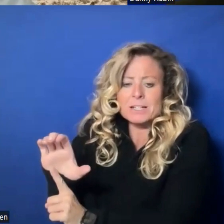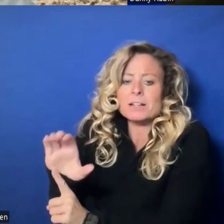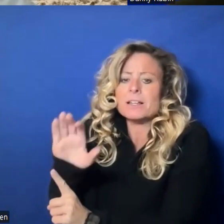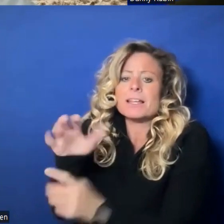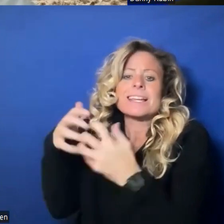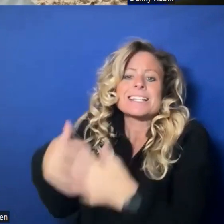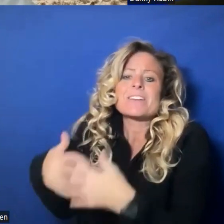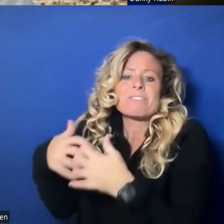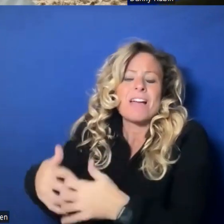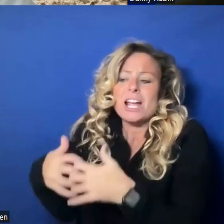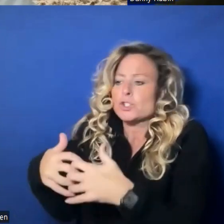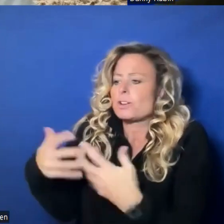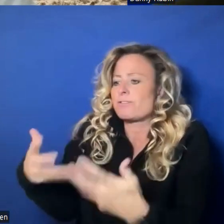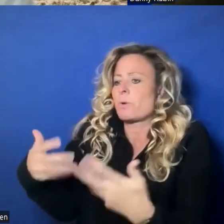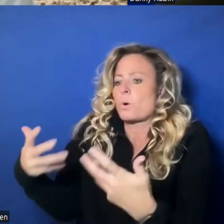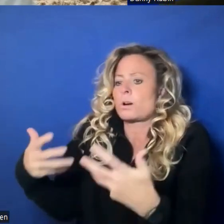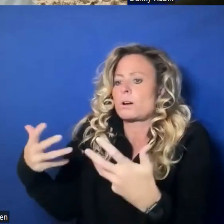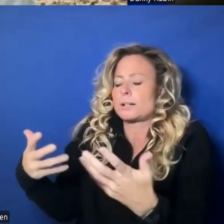for